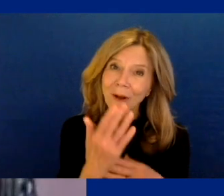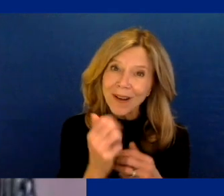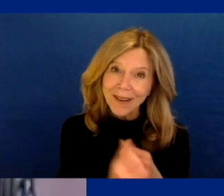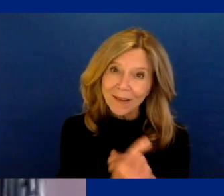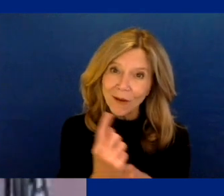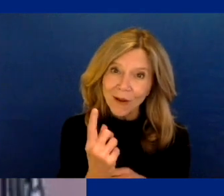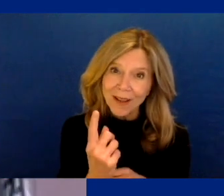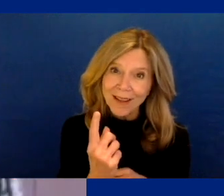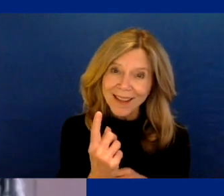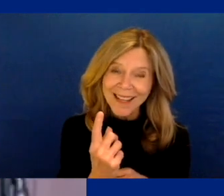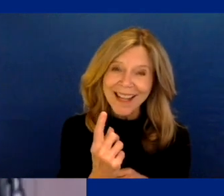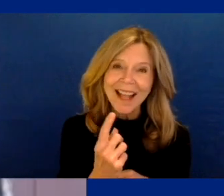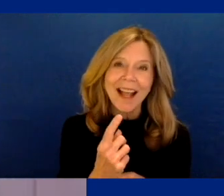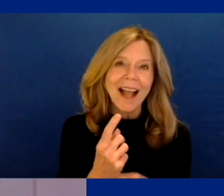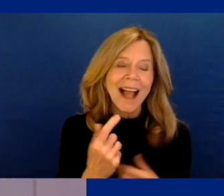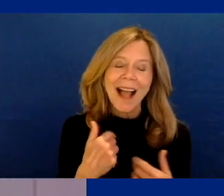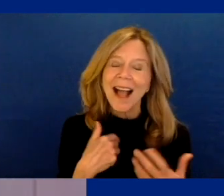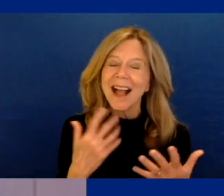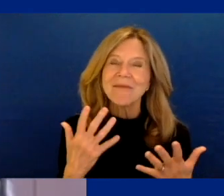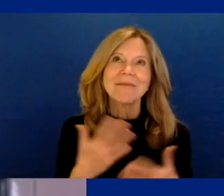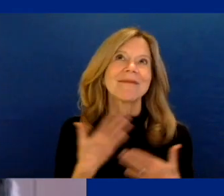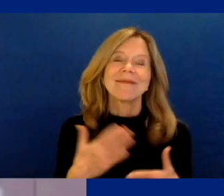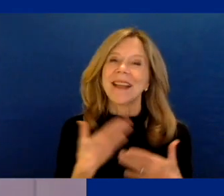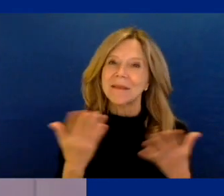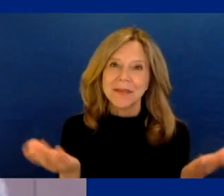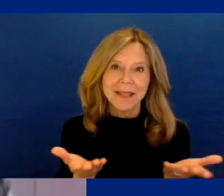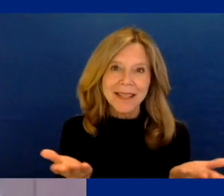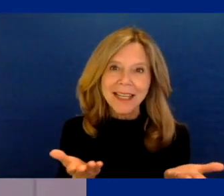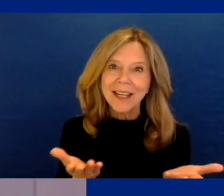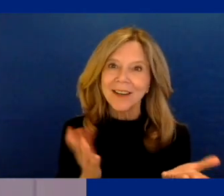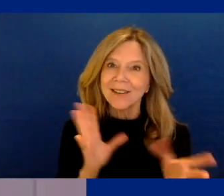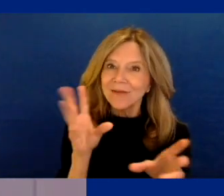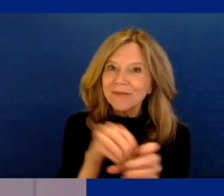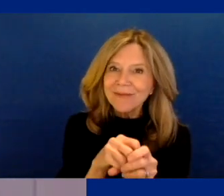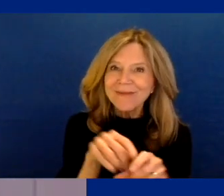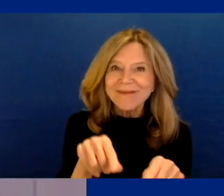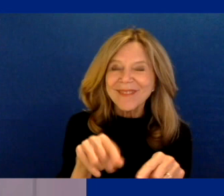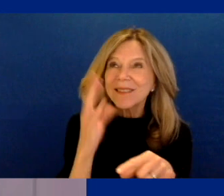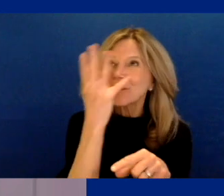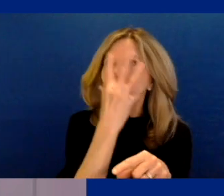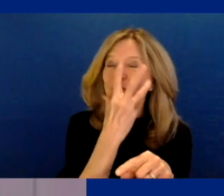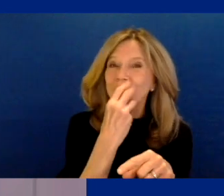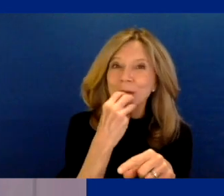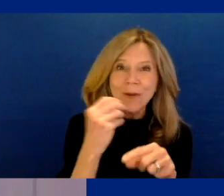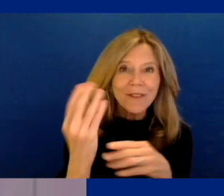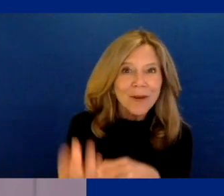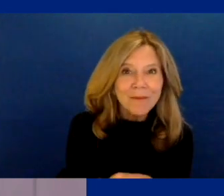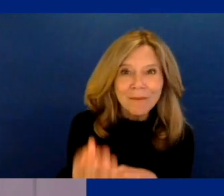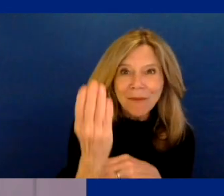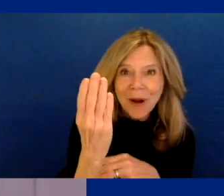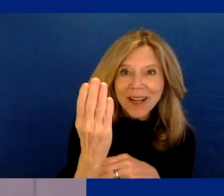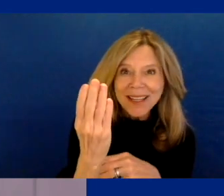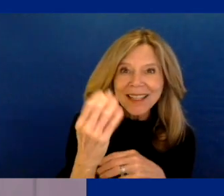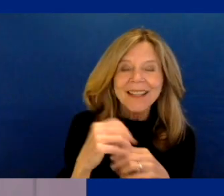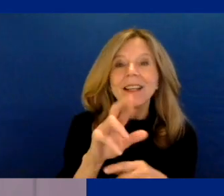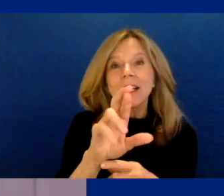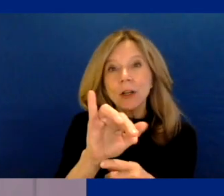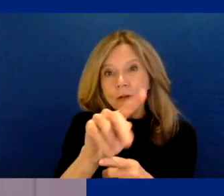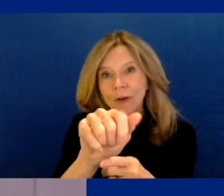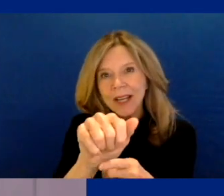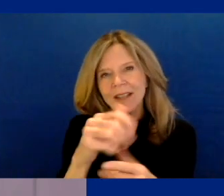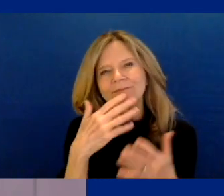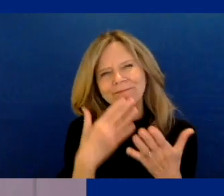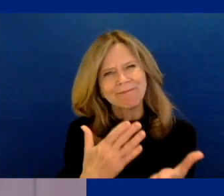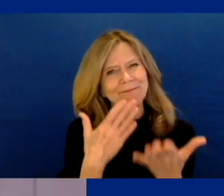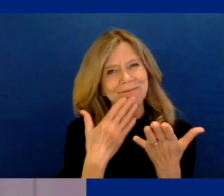Good morning, everybody. And I'm so happy to be here and be a part of this beautiful morning.